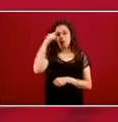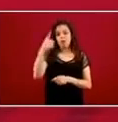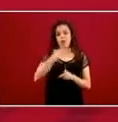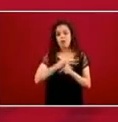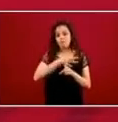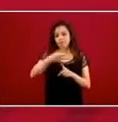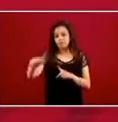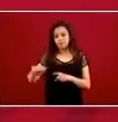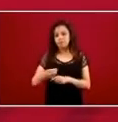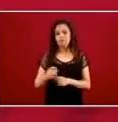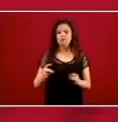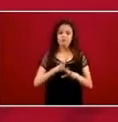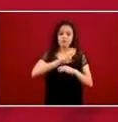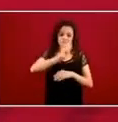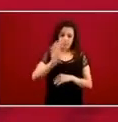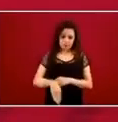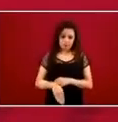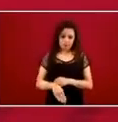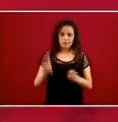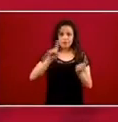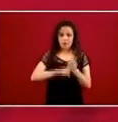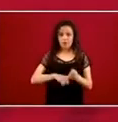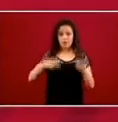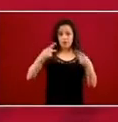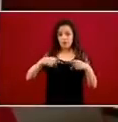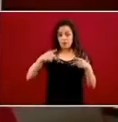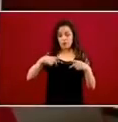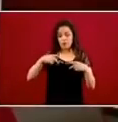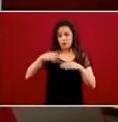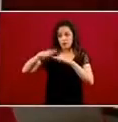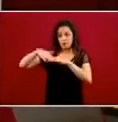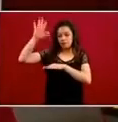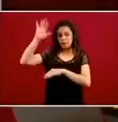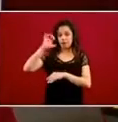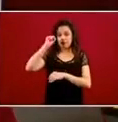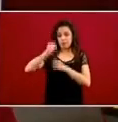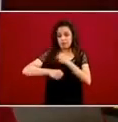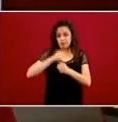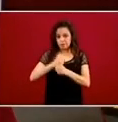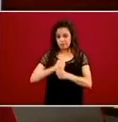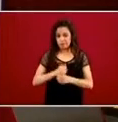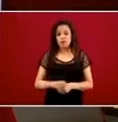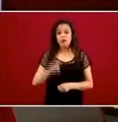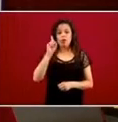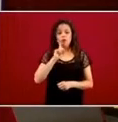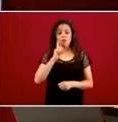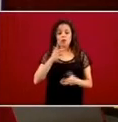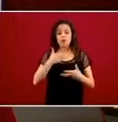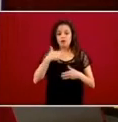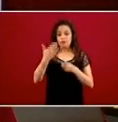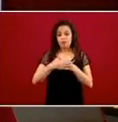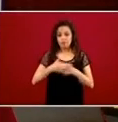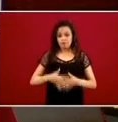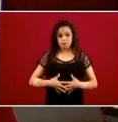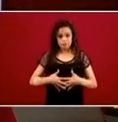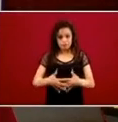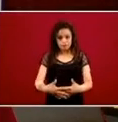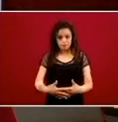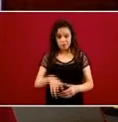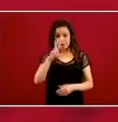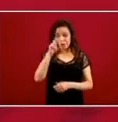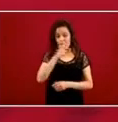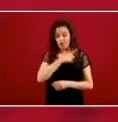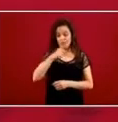conditions that make them more likely to have severe symptoms, complications, and eventually die. And those people